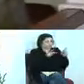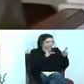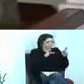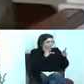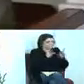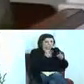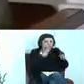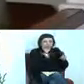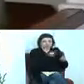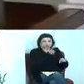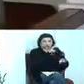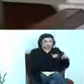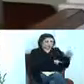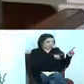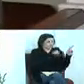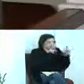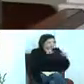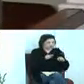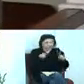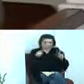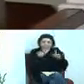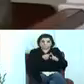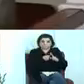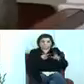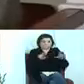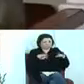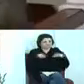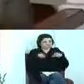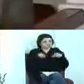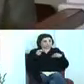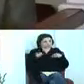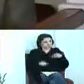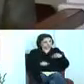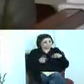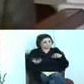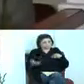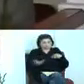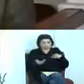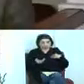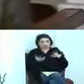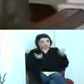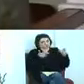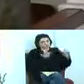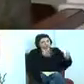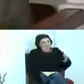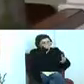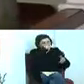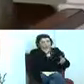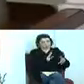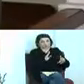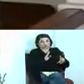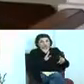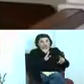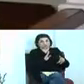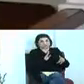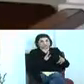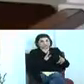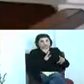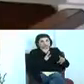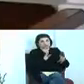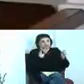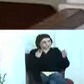go until we accept that invitation and allow God to take us to our